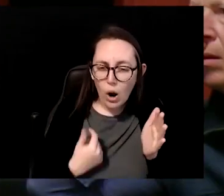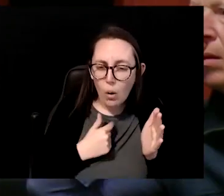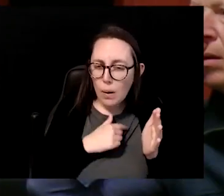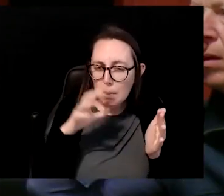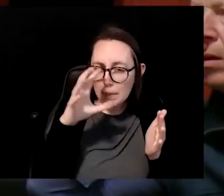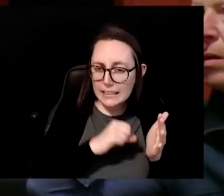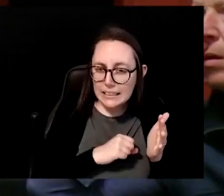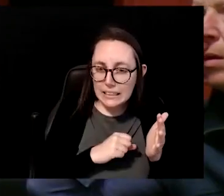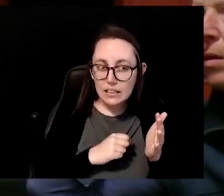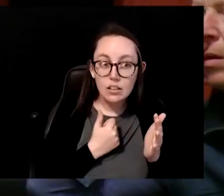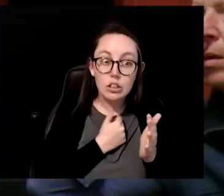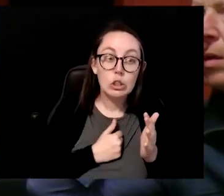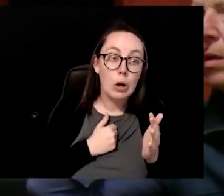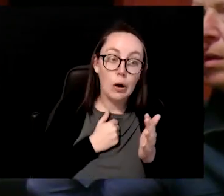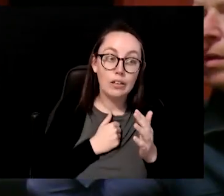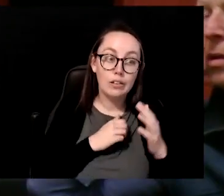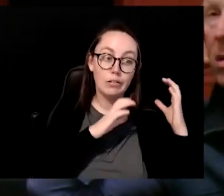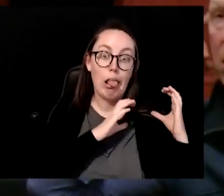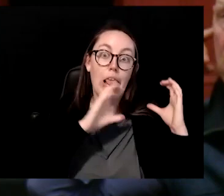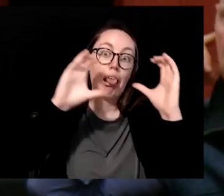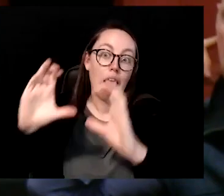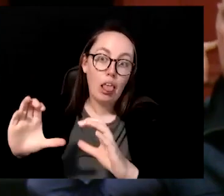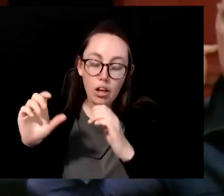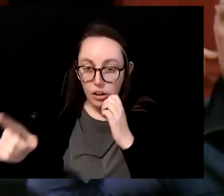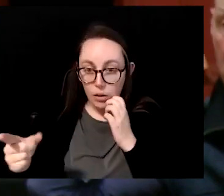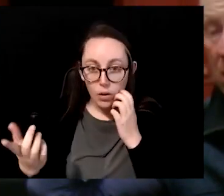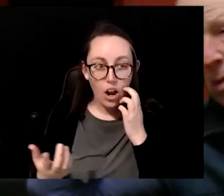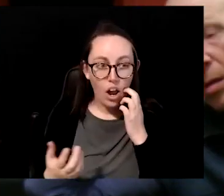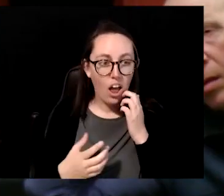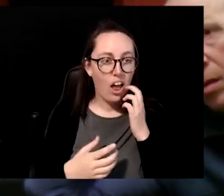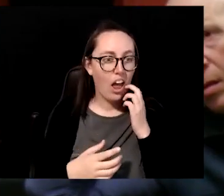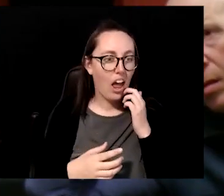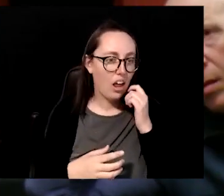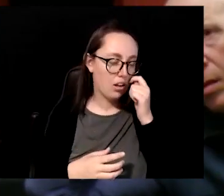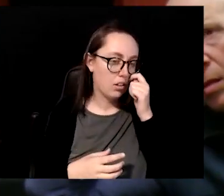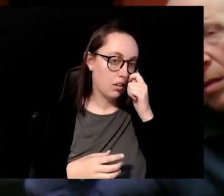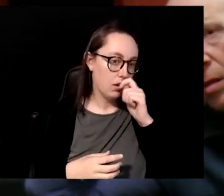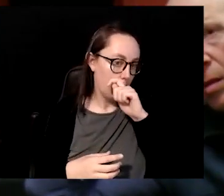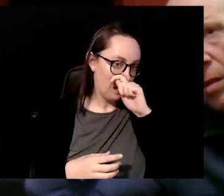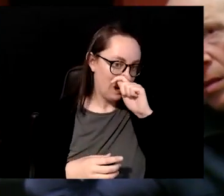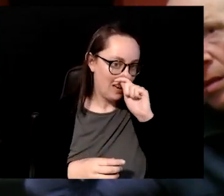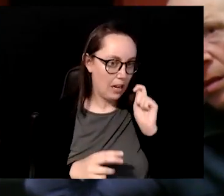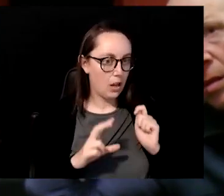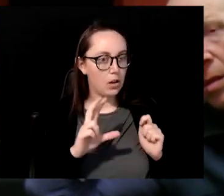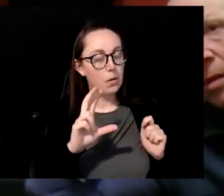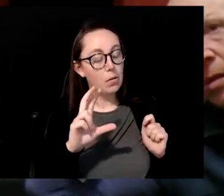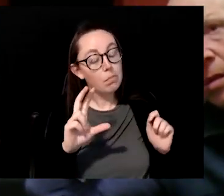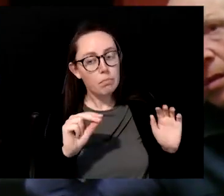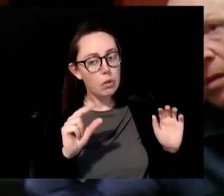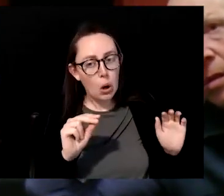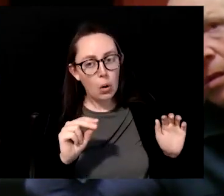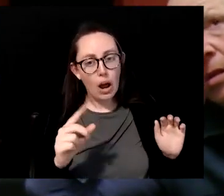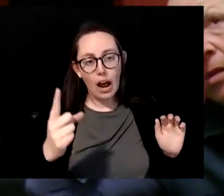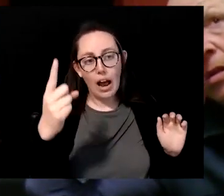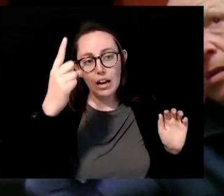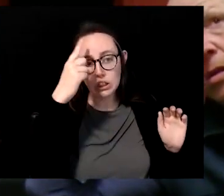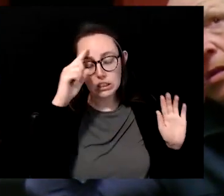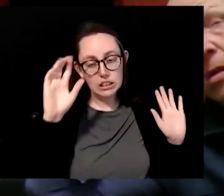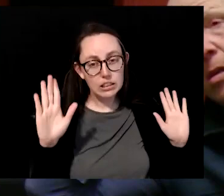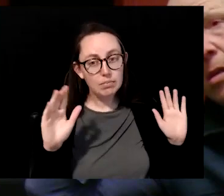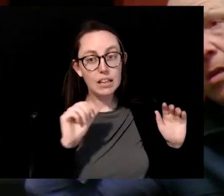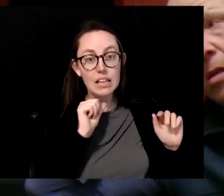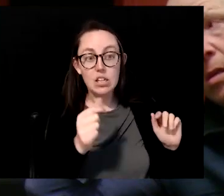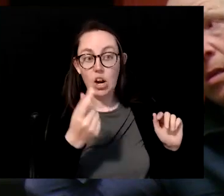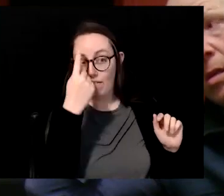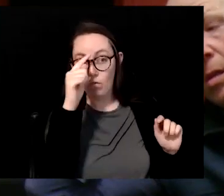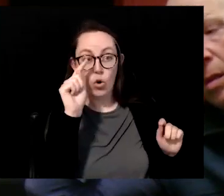and I'm sorry to put you on the spot but I'm just trying to no I just think that it's not for you folks to instruct or